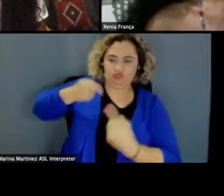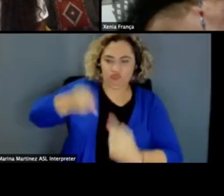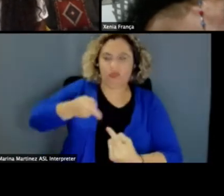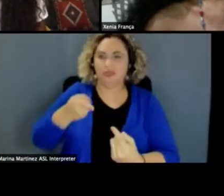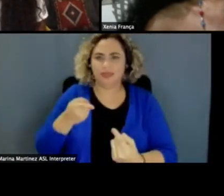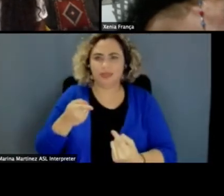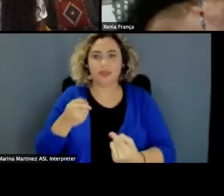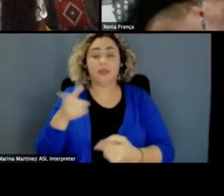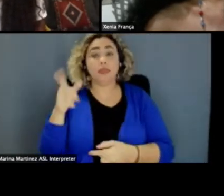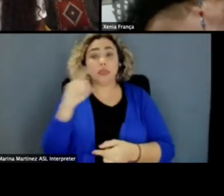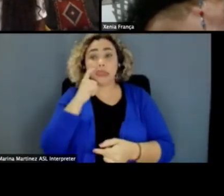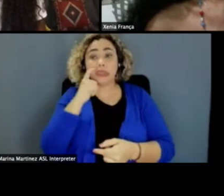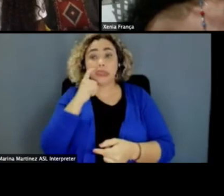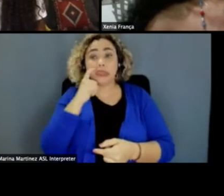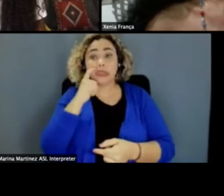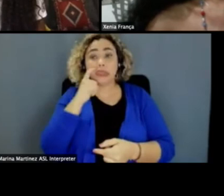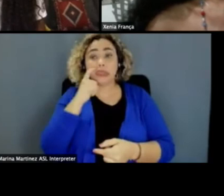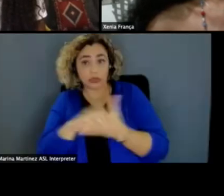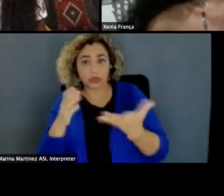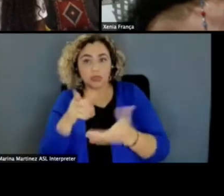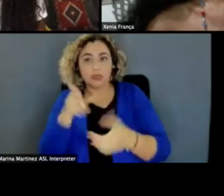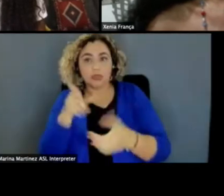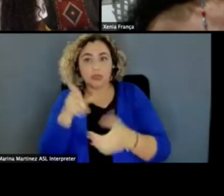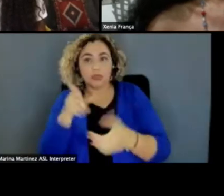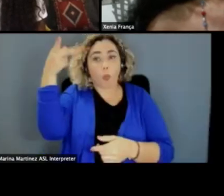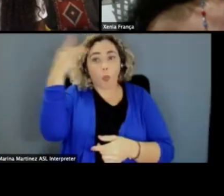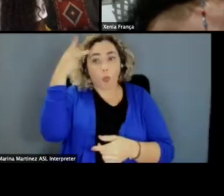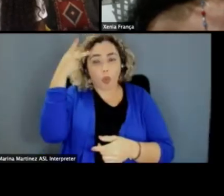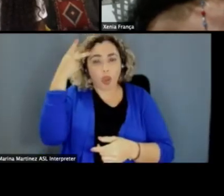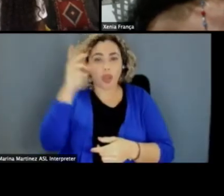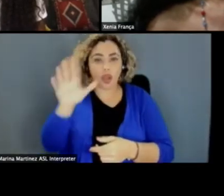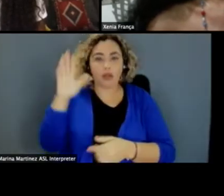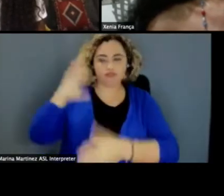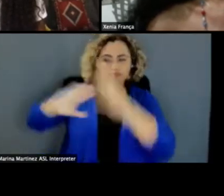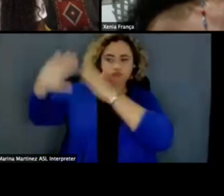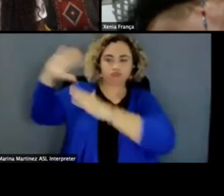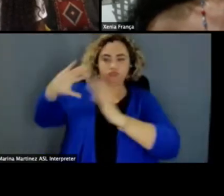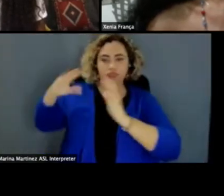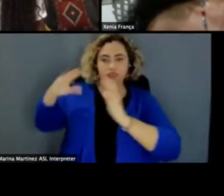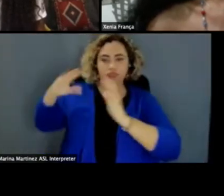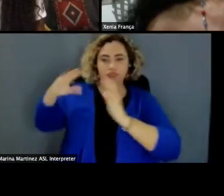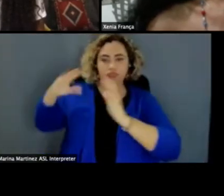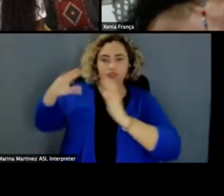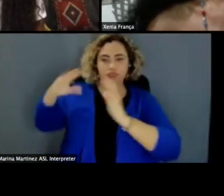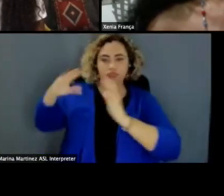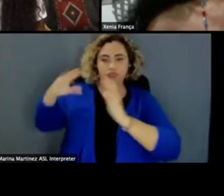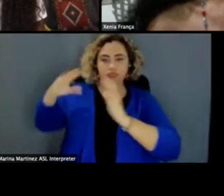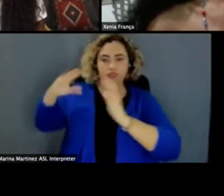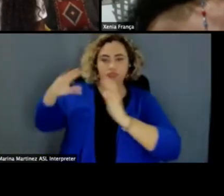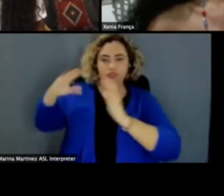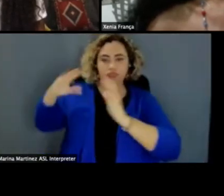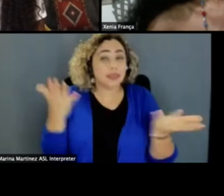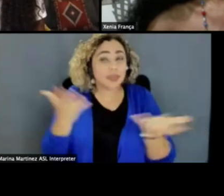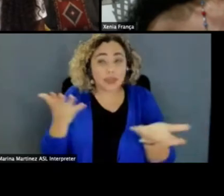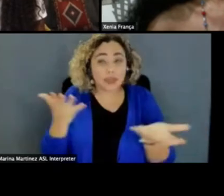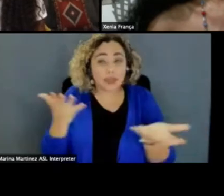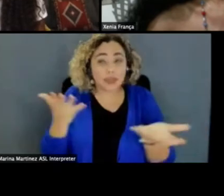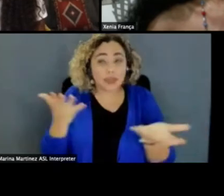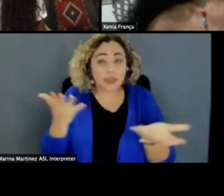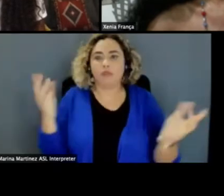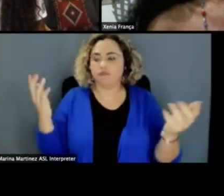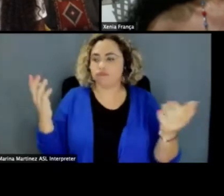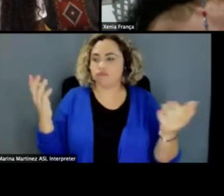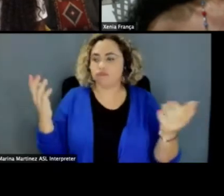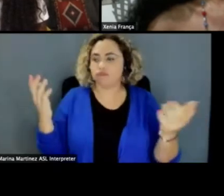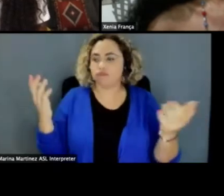Xênia believes that she's a political product of her ancestors, and that music will bring together